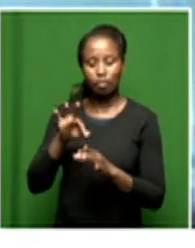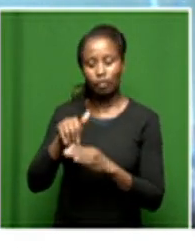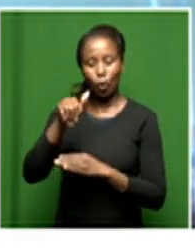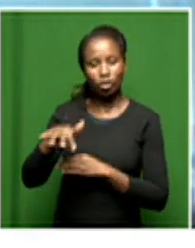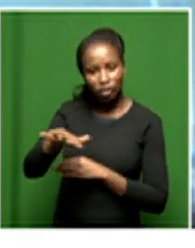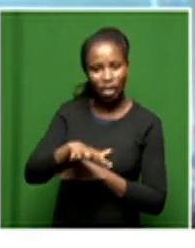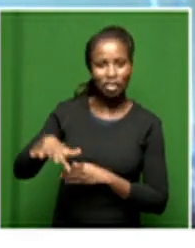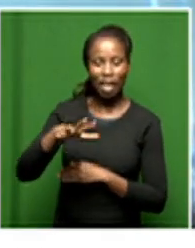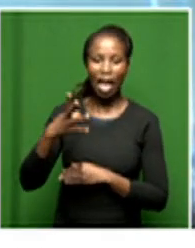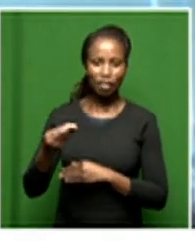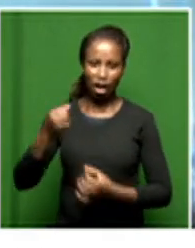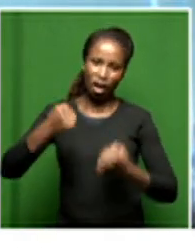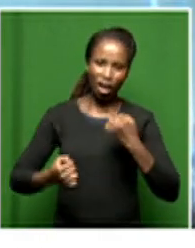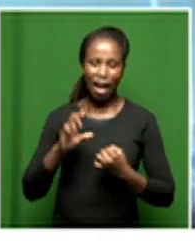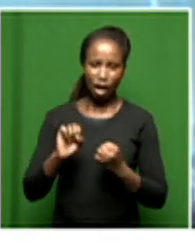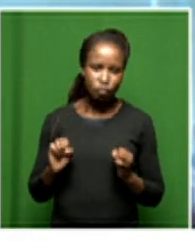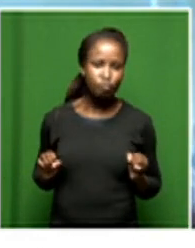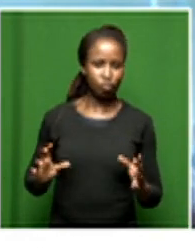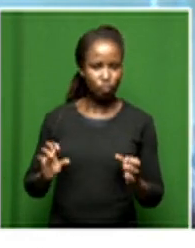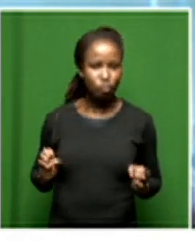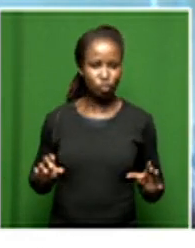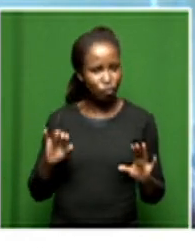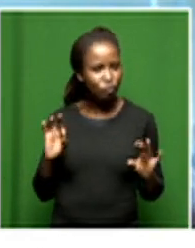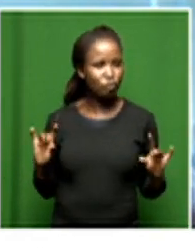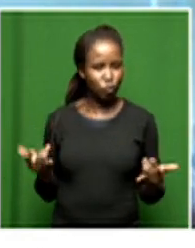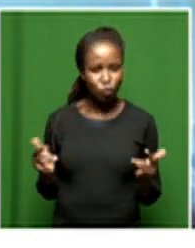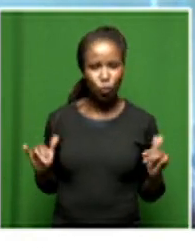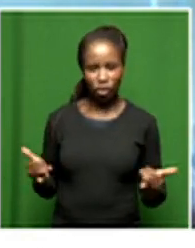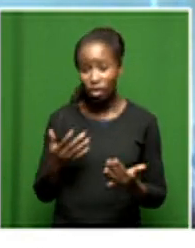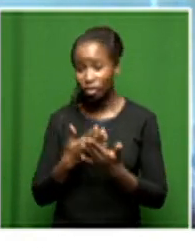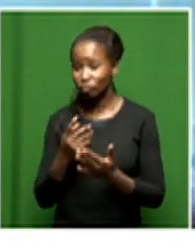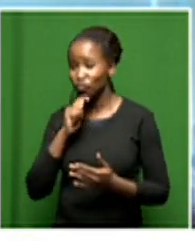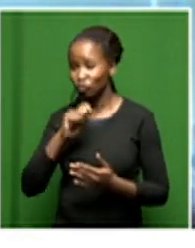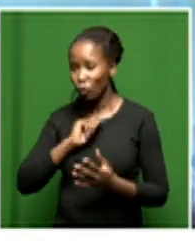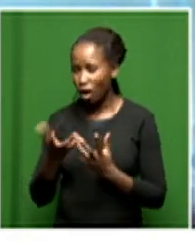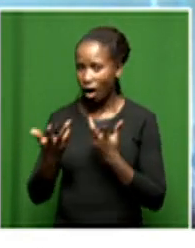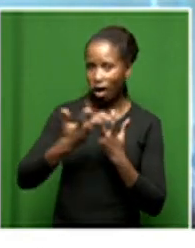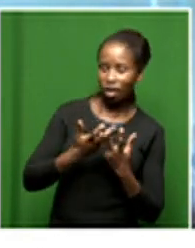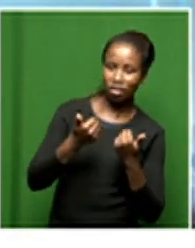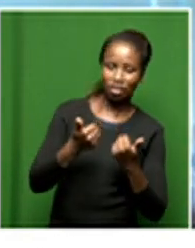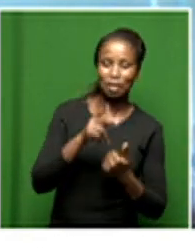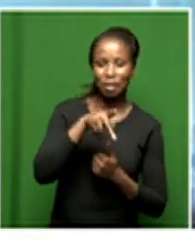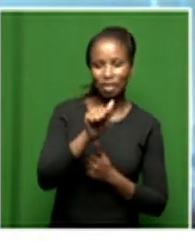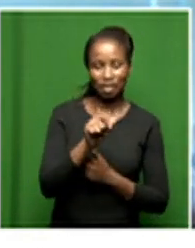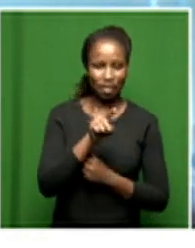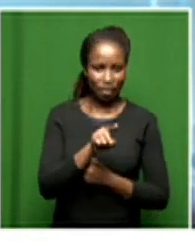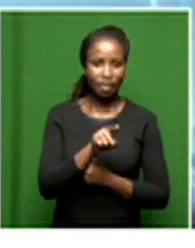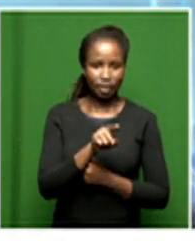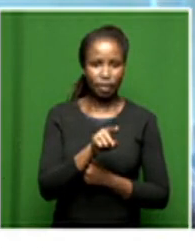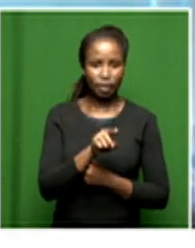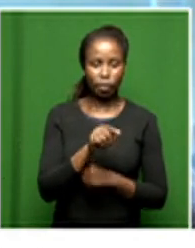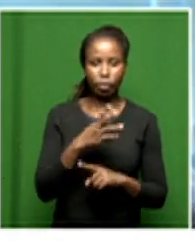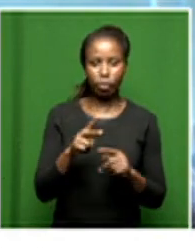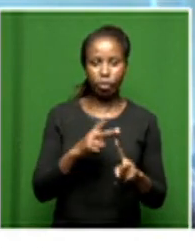is music. So it made it very, very exciting to be associated with this political party. And yes, Gayton McKenzie has a very